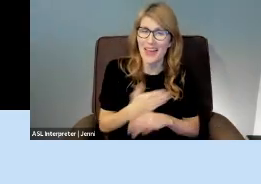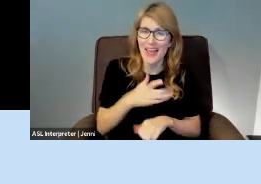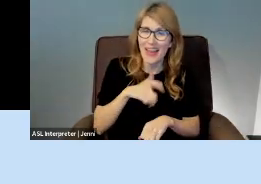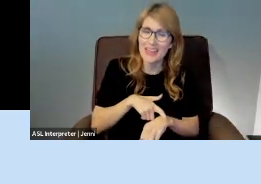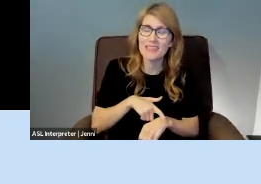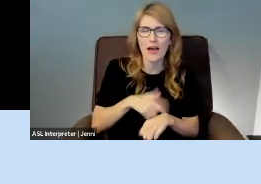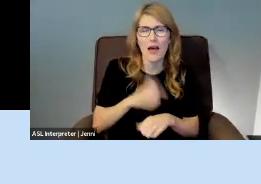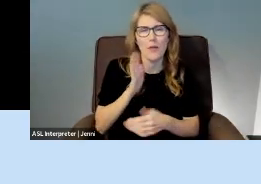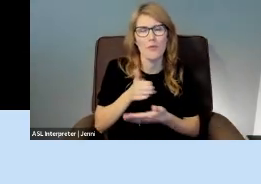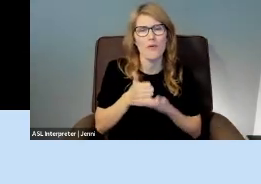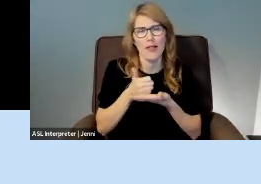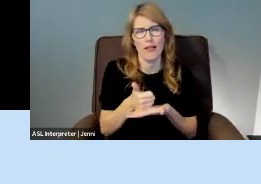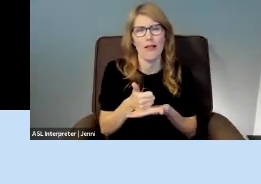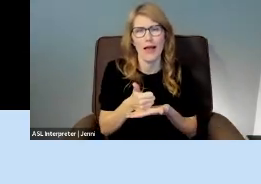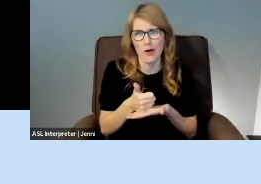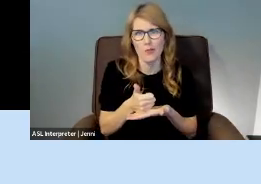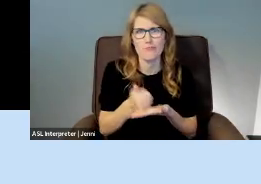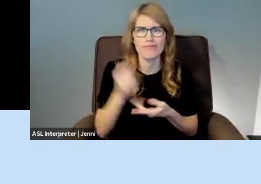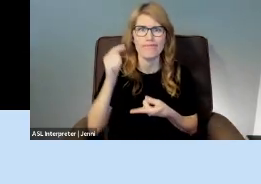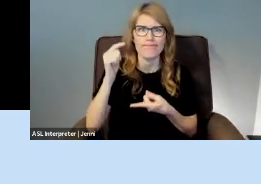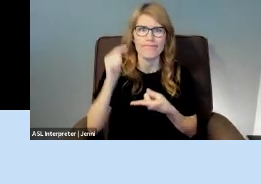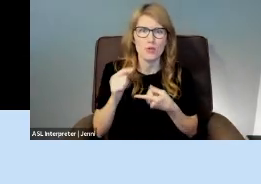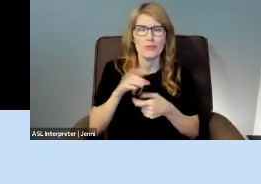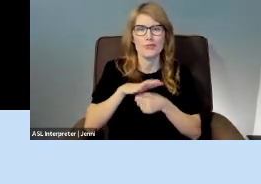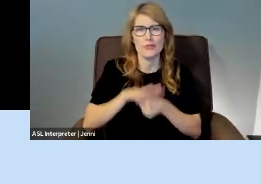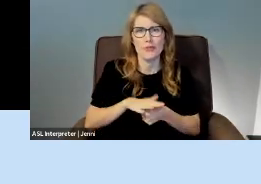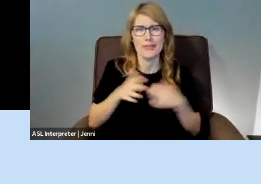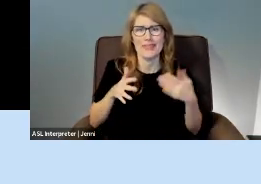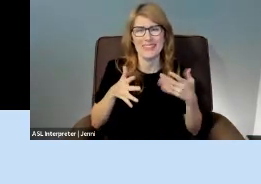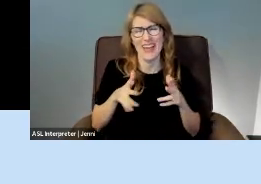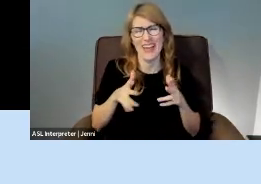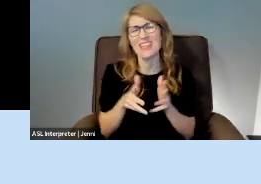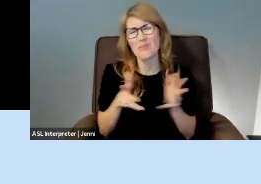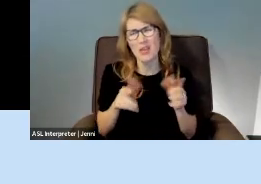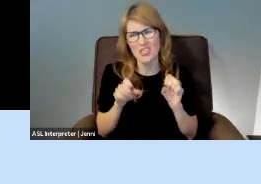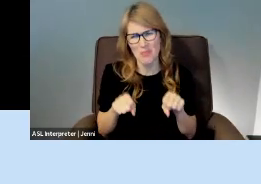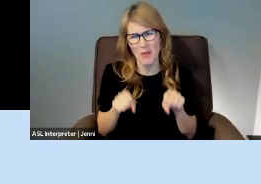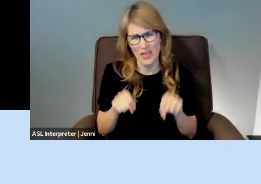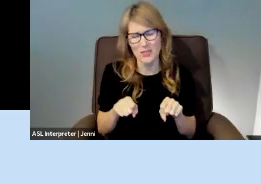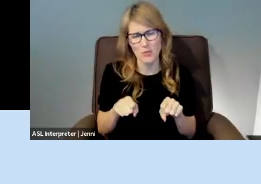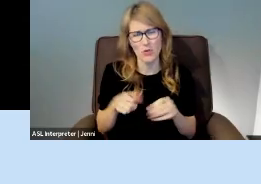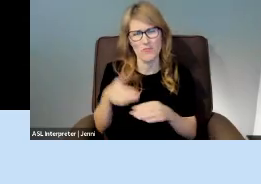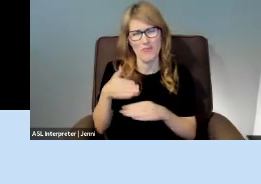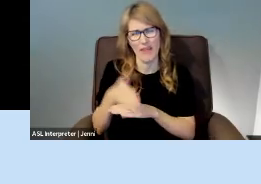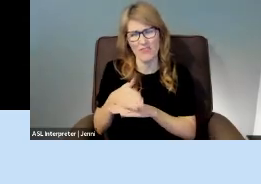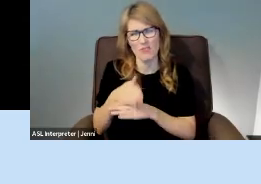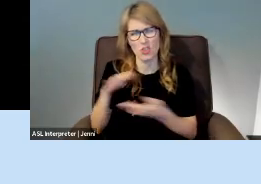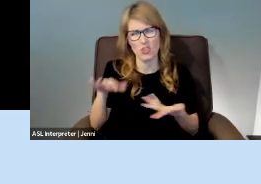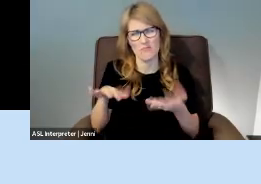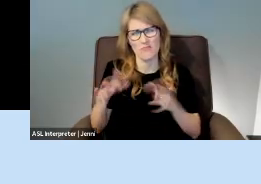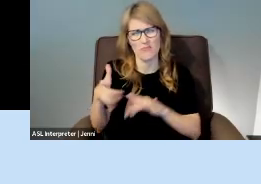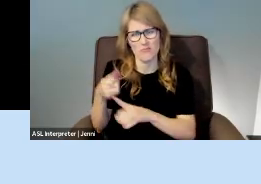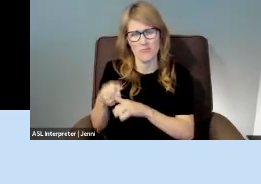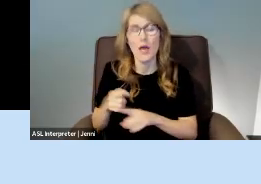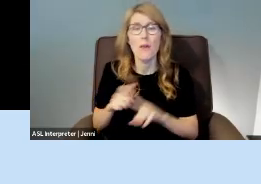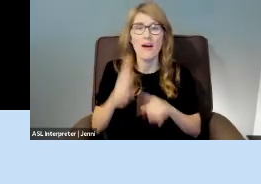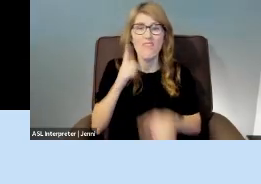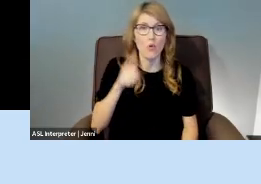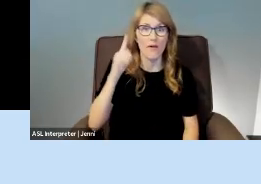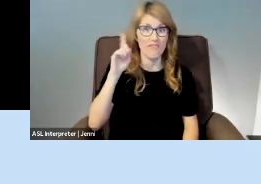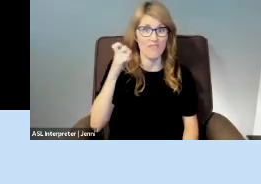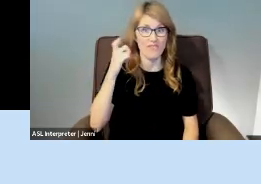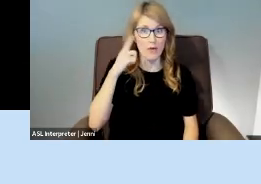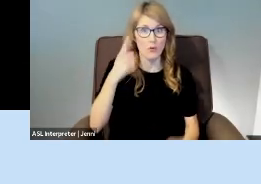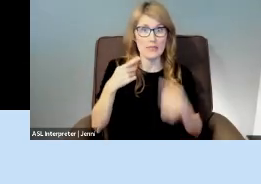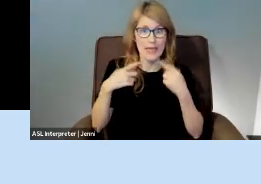with reducing that stress and anxiety as much as possible, even after event. But, you know, for federal declarations, we have our